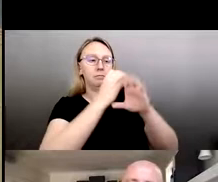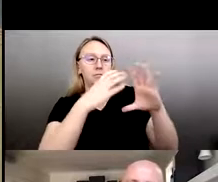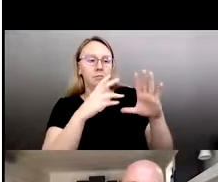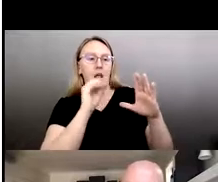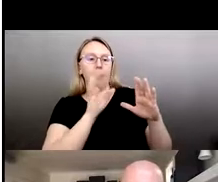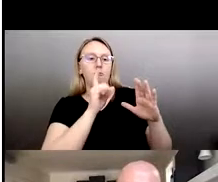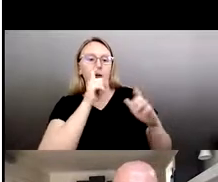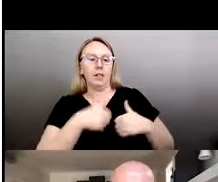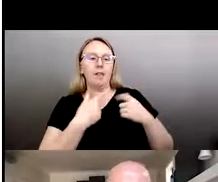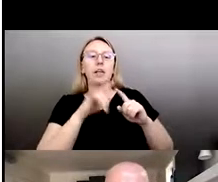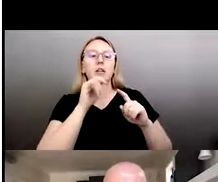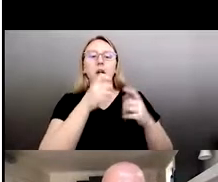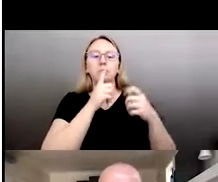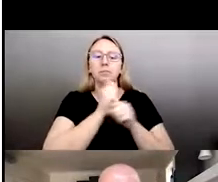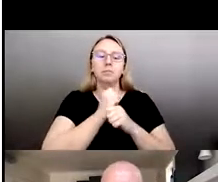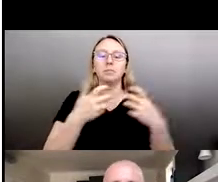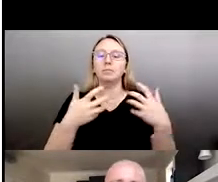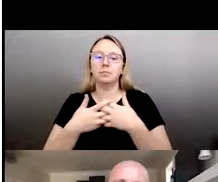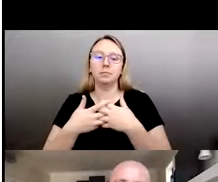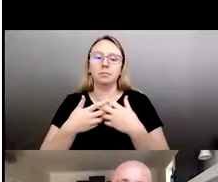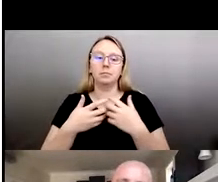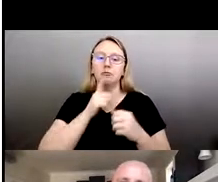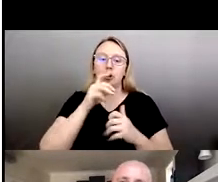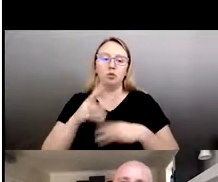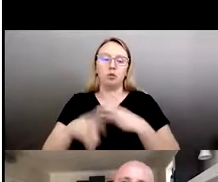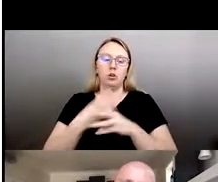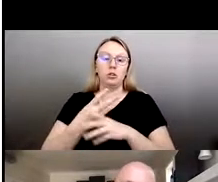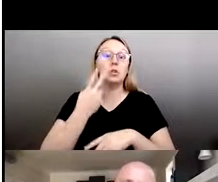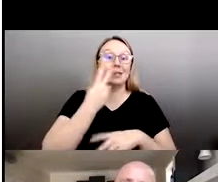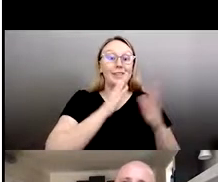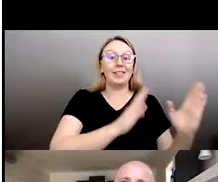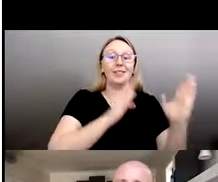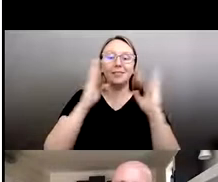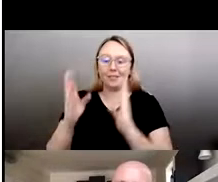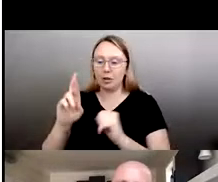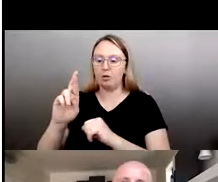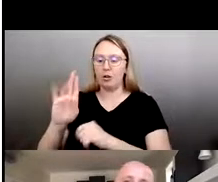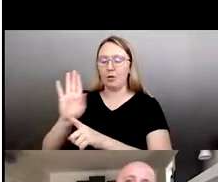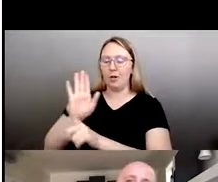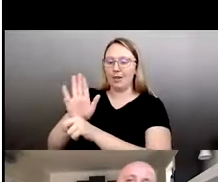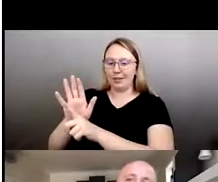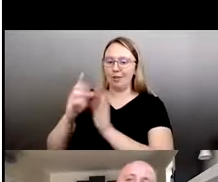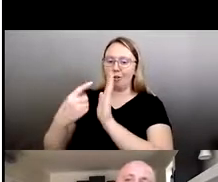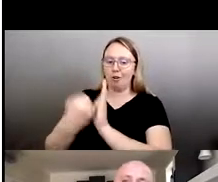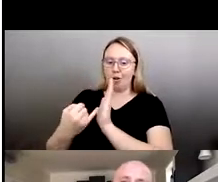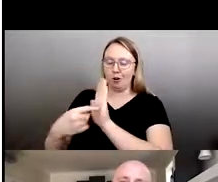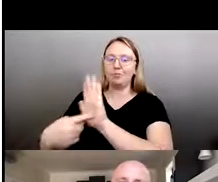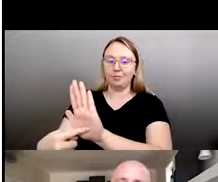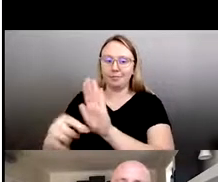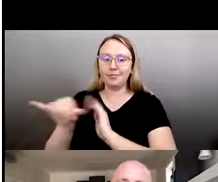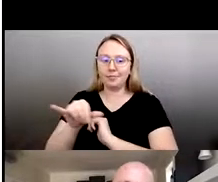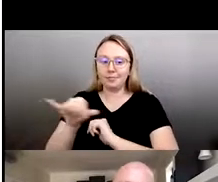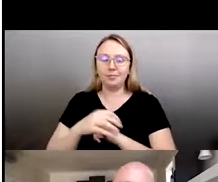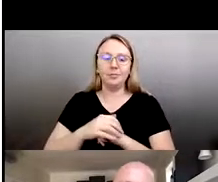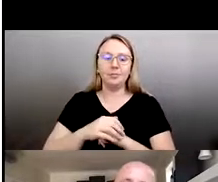world. And so we see Roger channeling this depiction of space in a lot of his works throughout his entire career. This is Busy